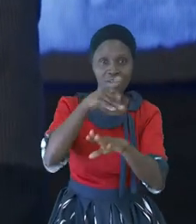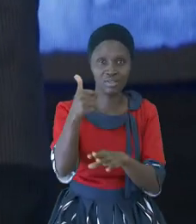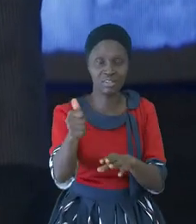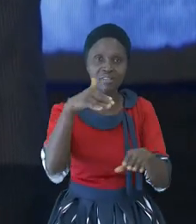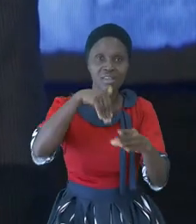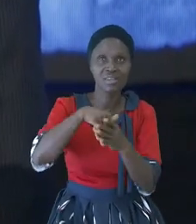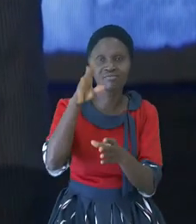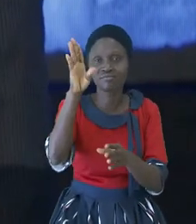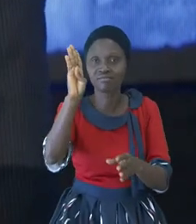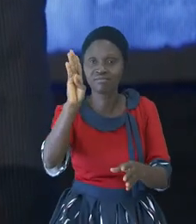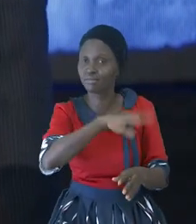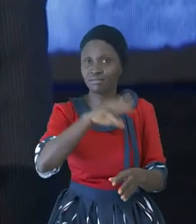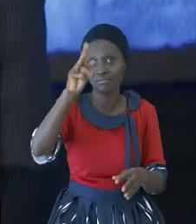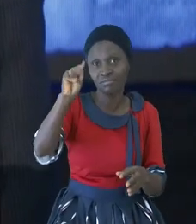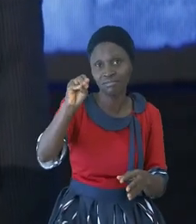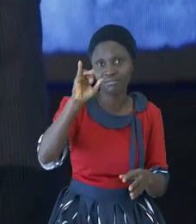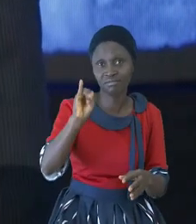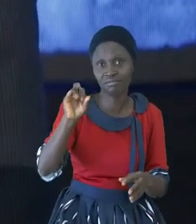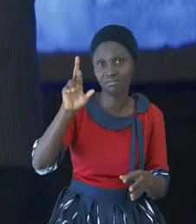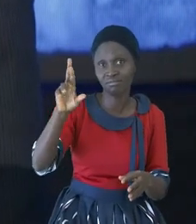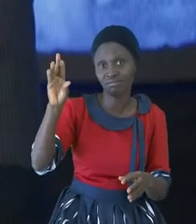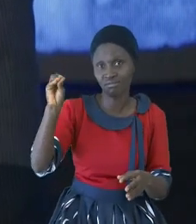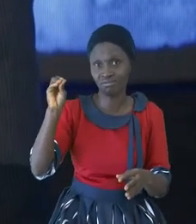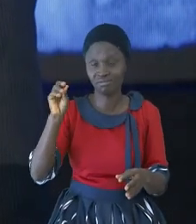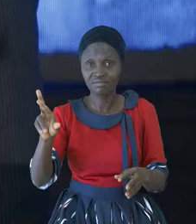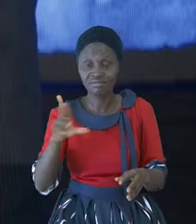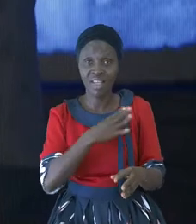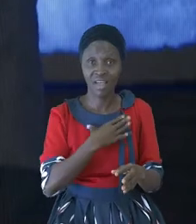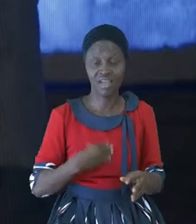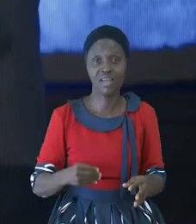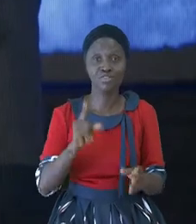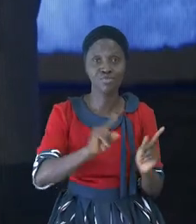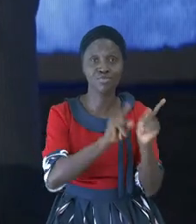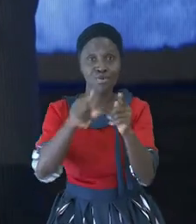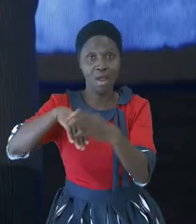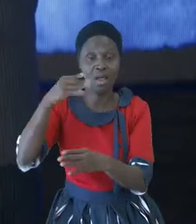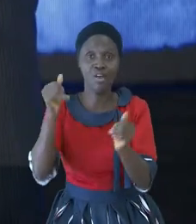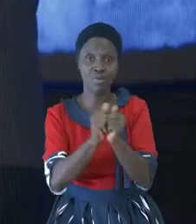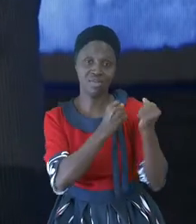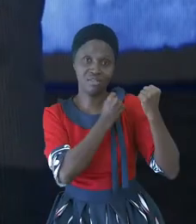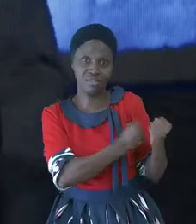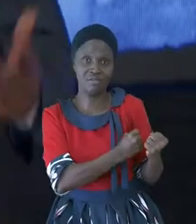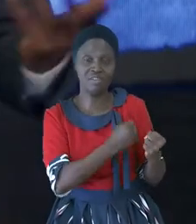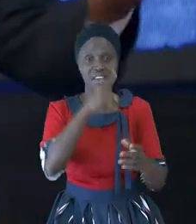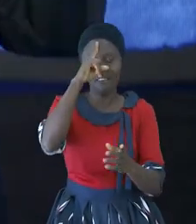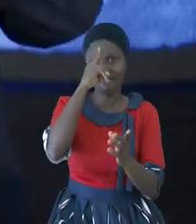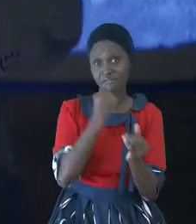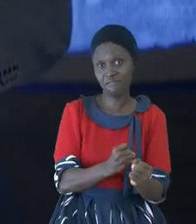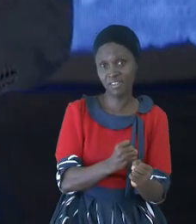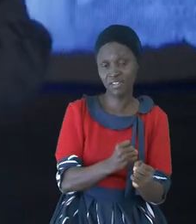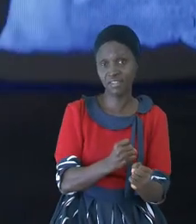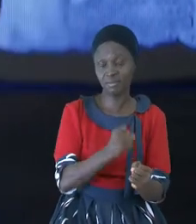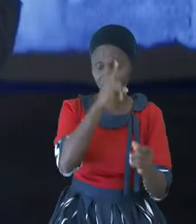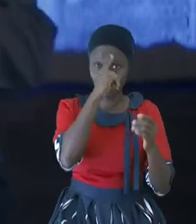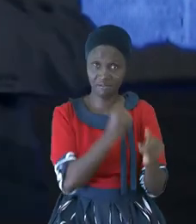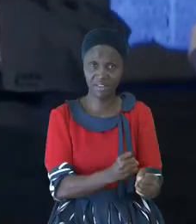go out with confidence and faith, and you'll go out with a kind of heart that knows, I put